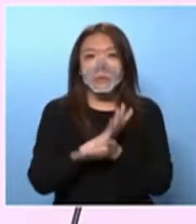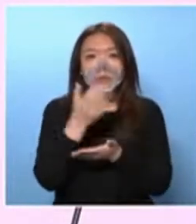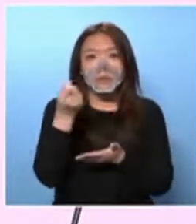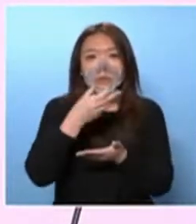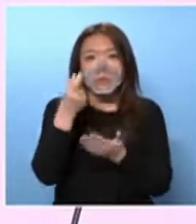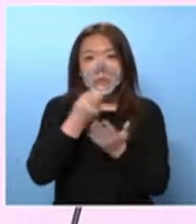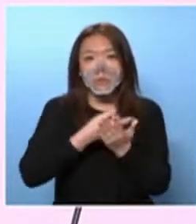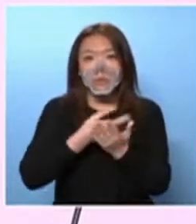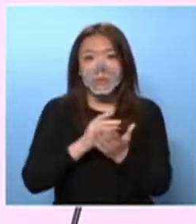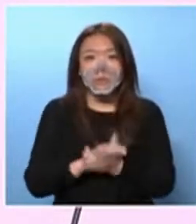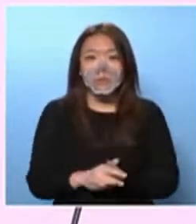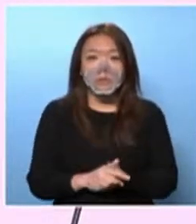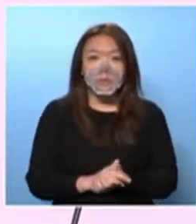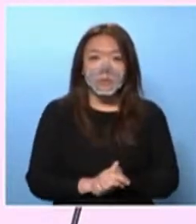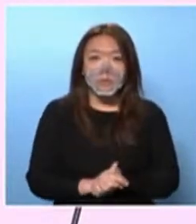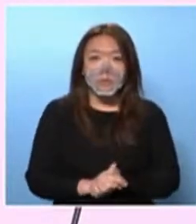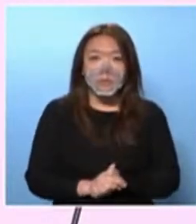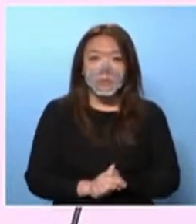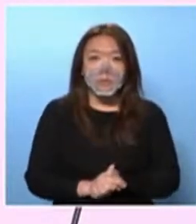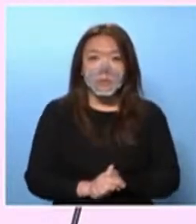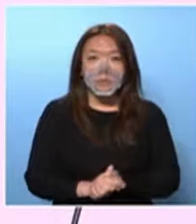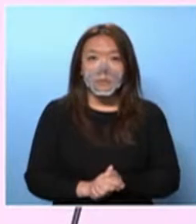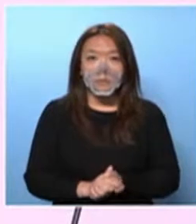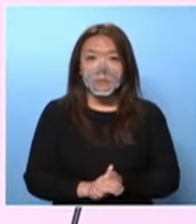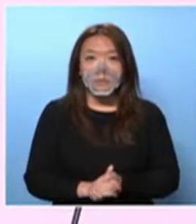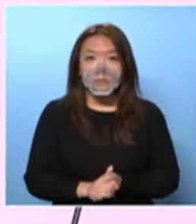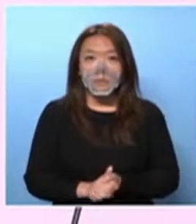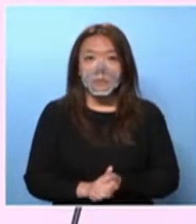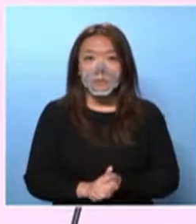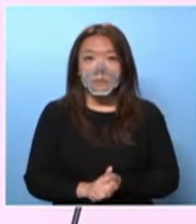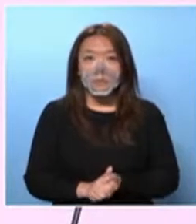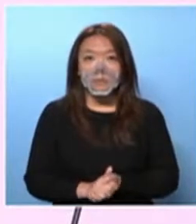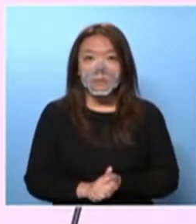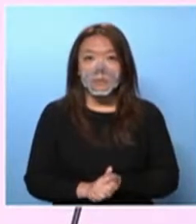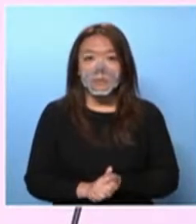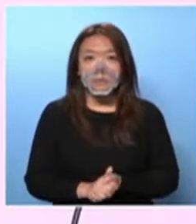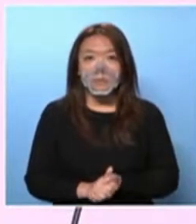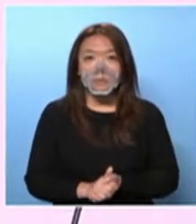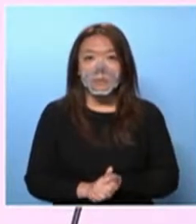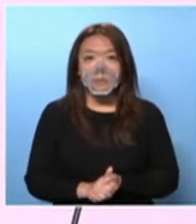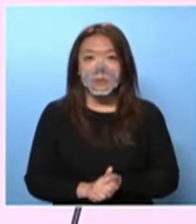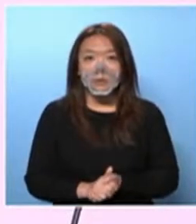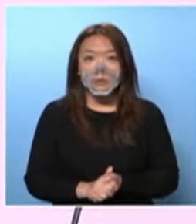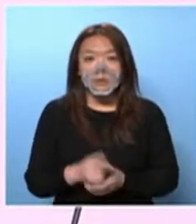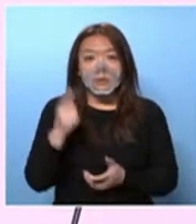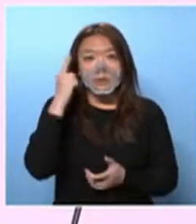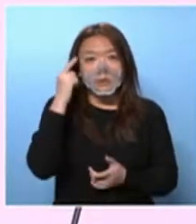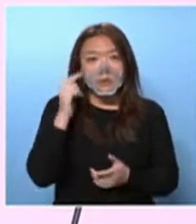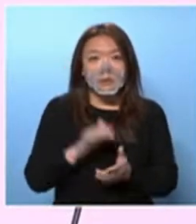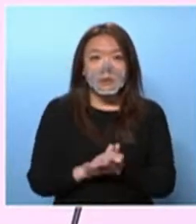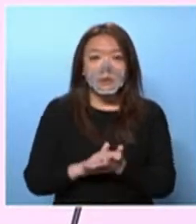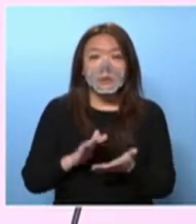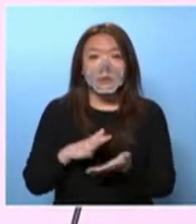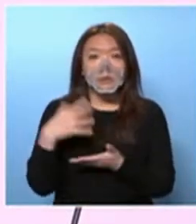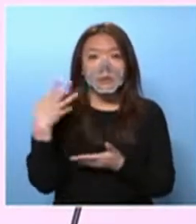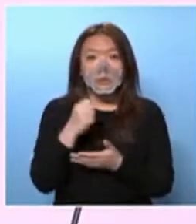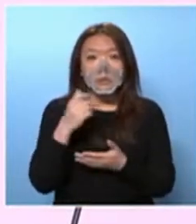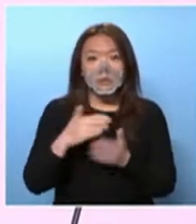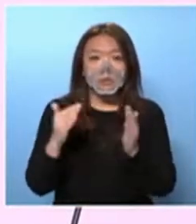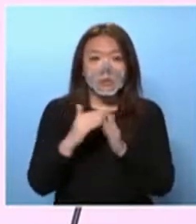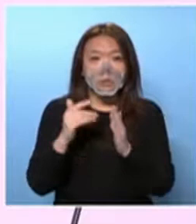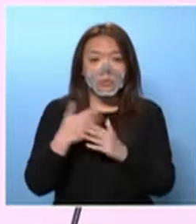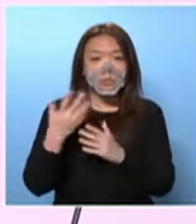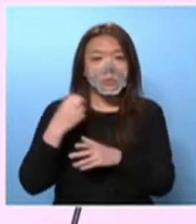before introducing a bill to amend the copyright ordinance into the legislature in the first half of this year. The IPD